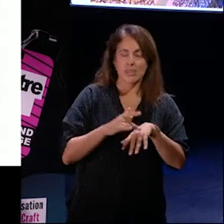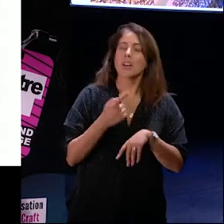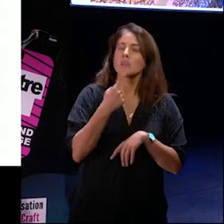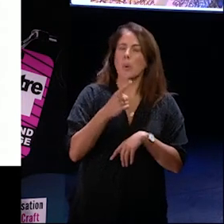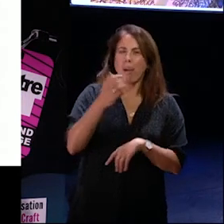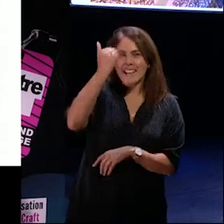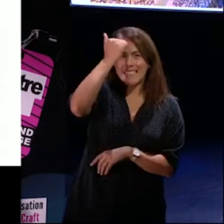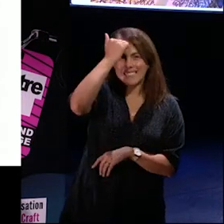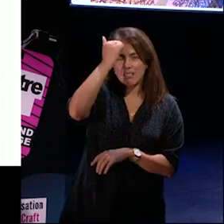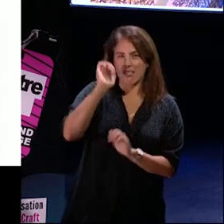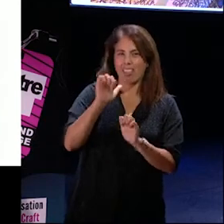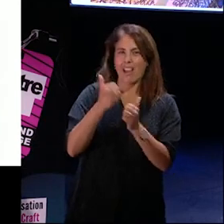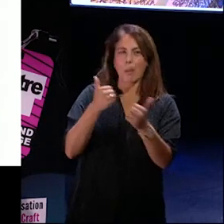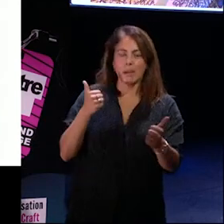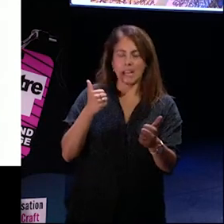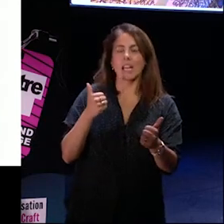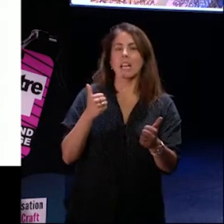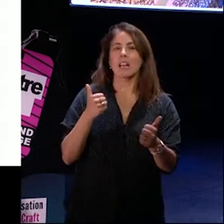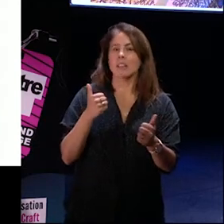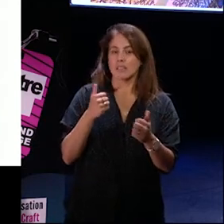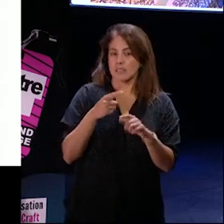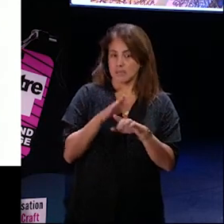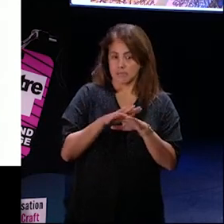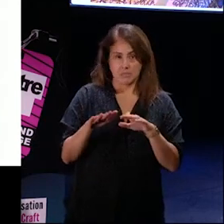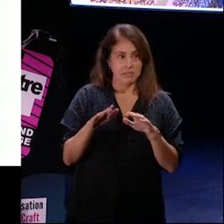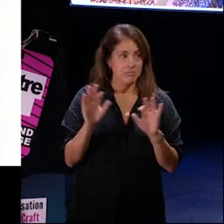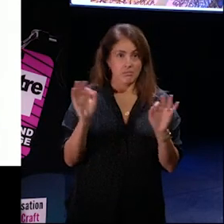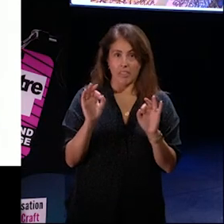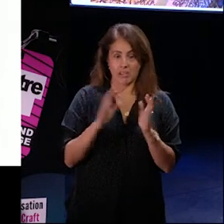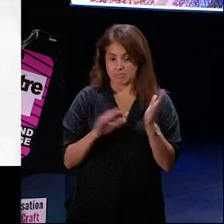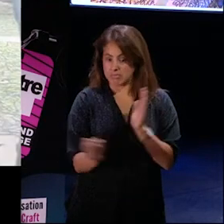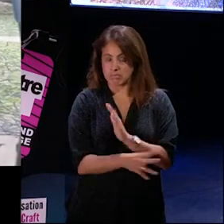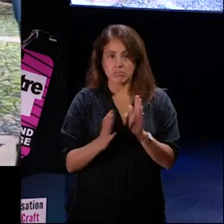Idiot as part of their repertoire. Therefore, none of it so far has been disposed of.